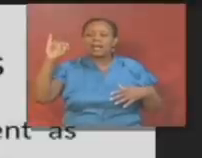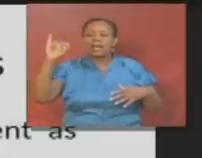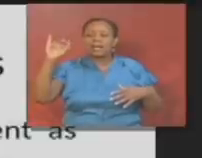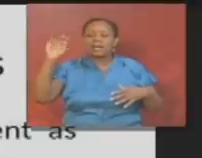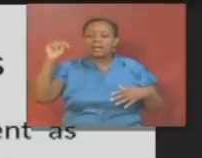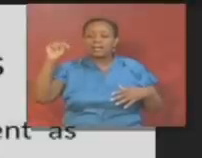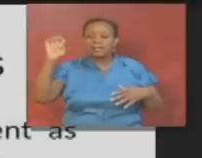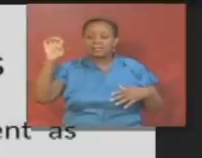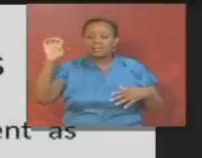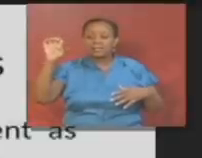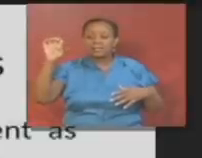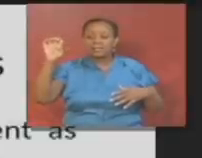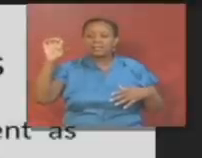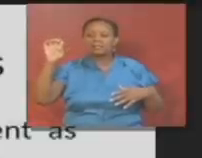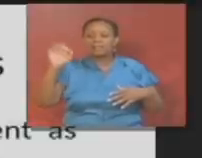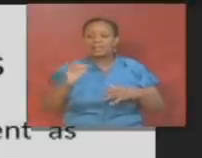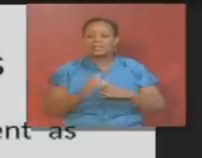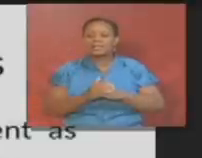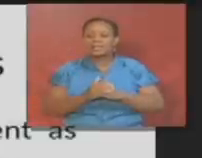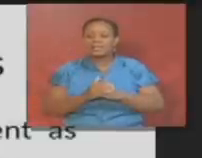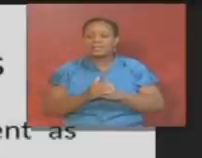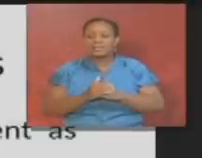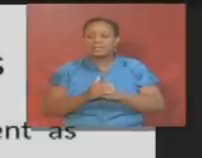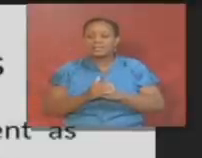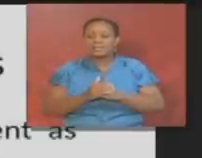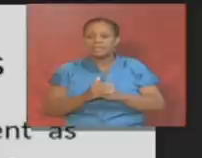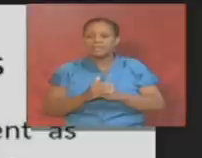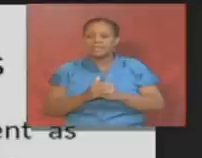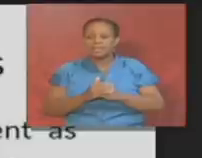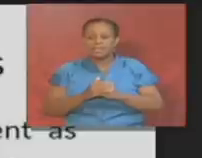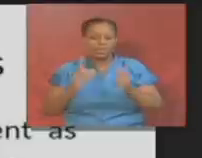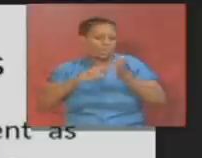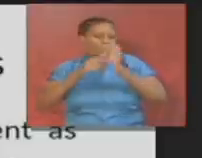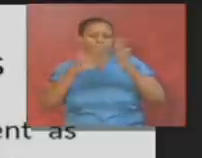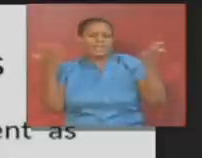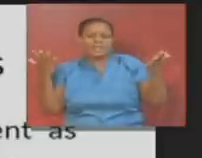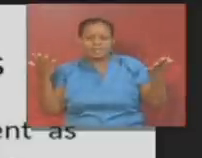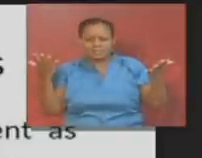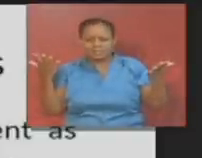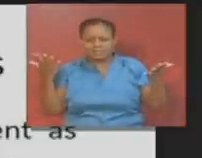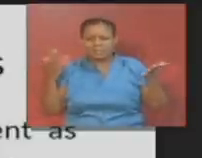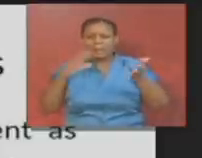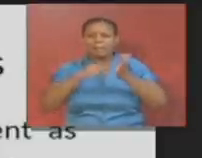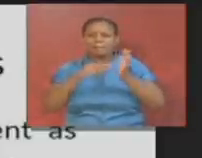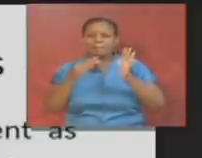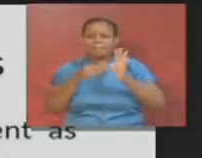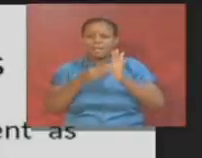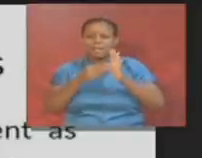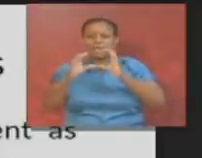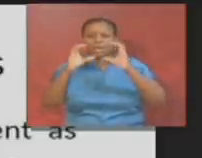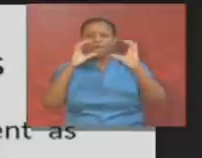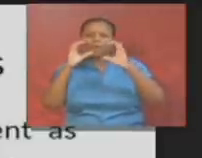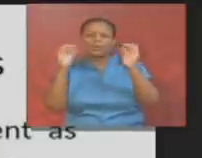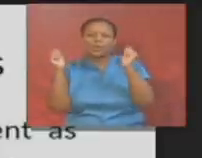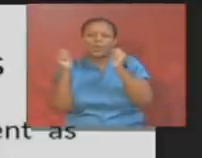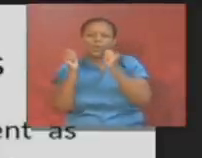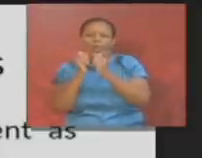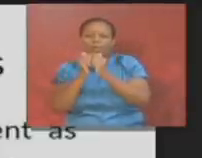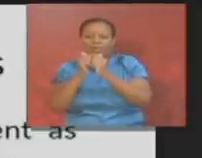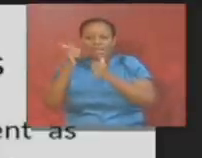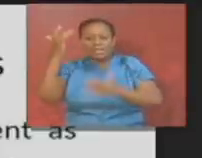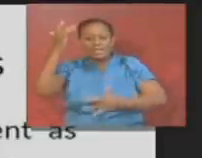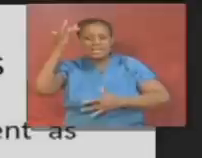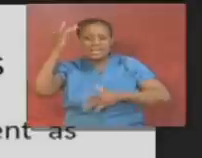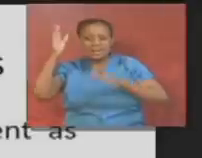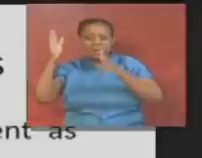gotten their prescriptions, reviewing their blood reports over the phone, and also doing prescriptions and leaving these